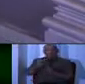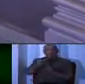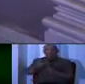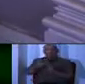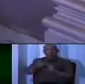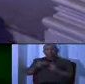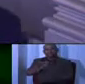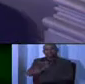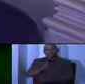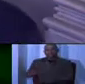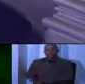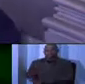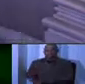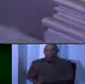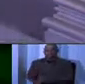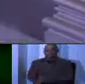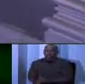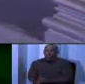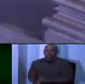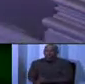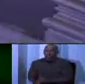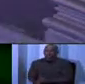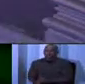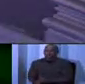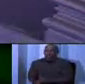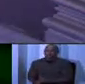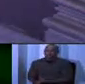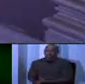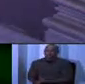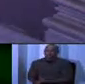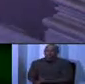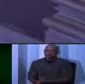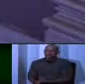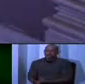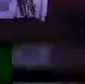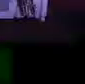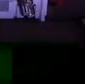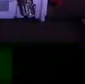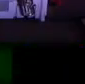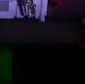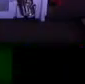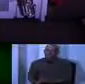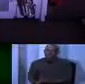Mm-hmm.